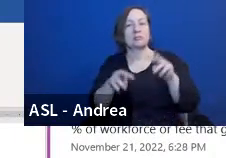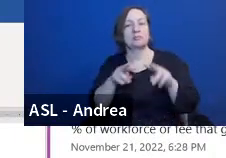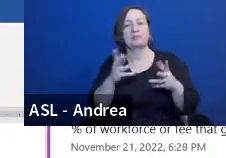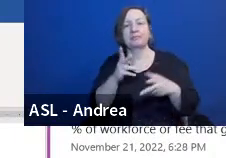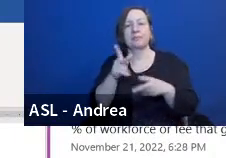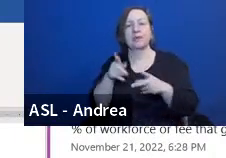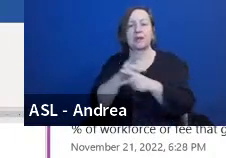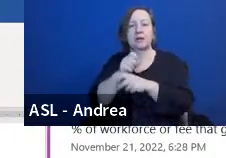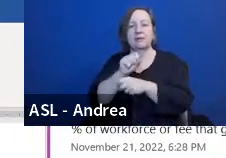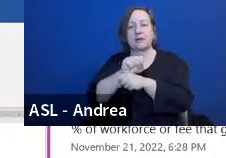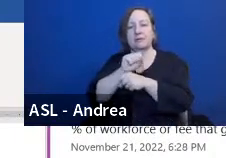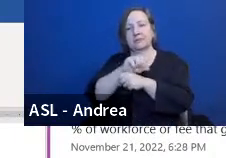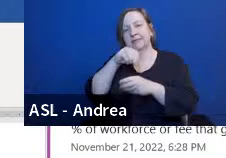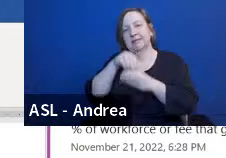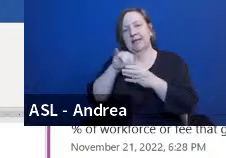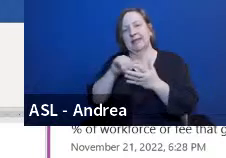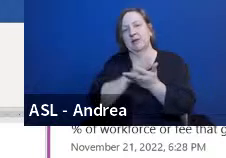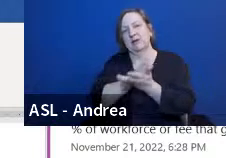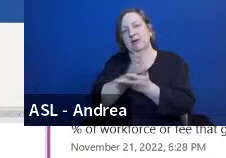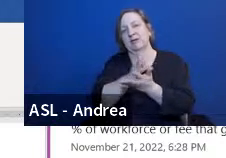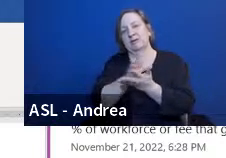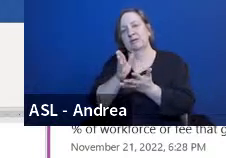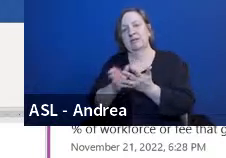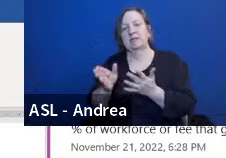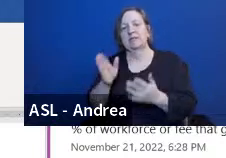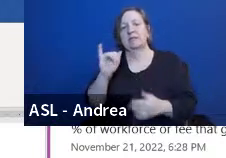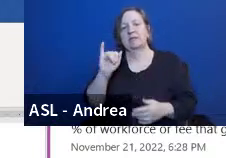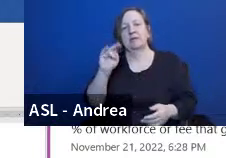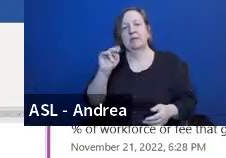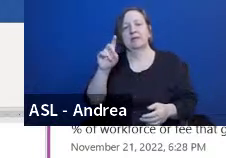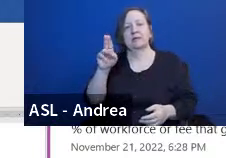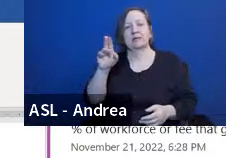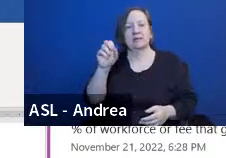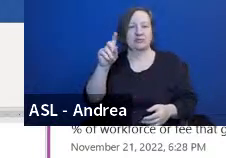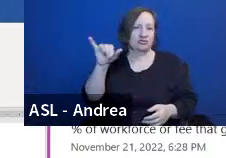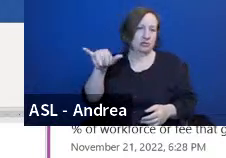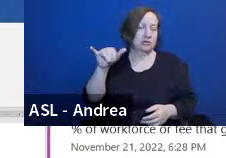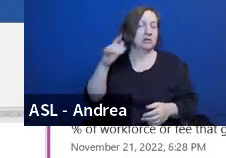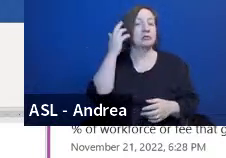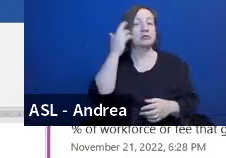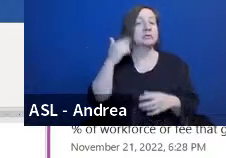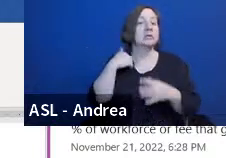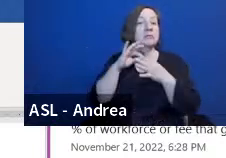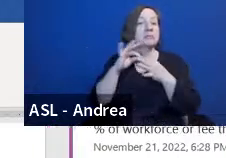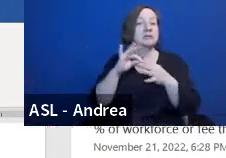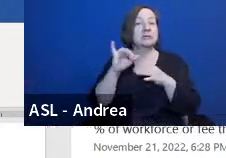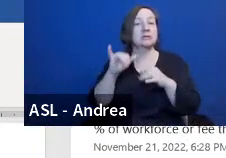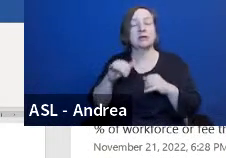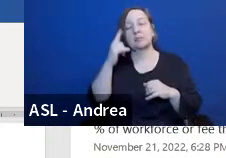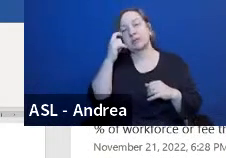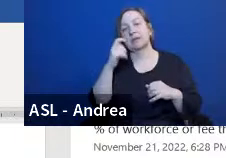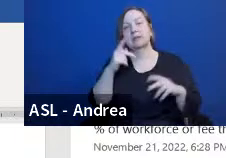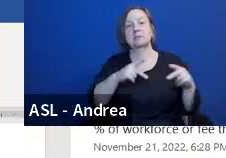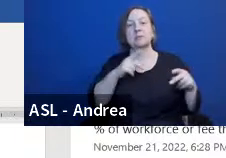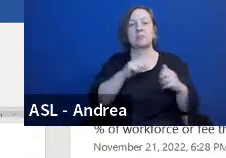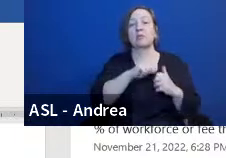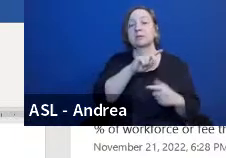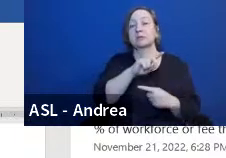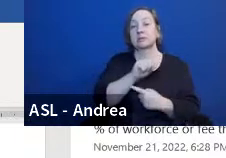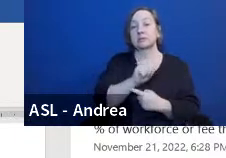occupations within the industries. So the reason I mention this is because, particularly with persons with